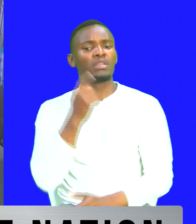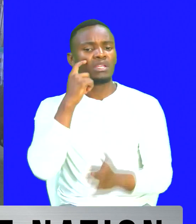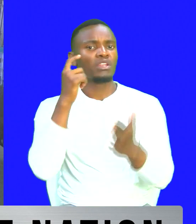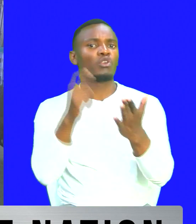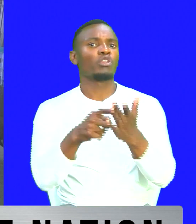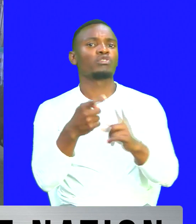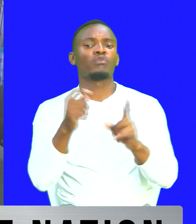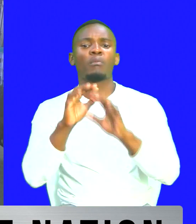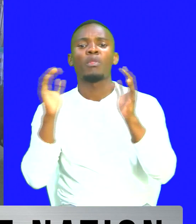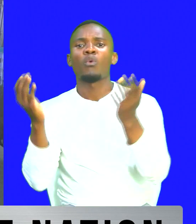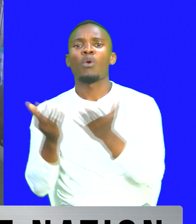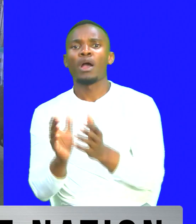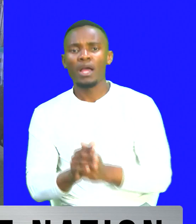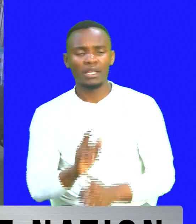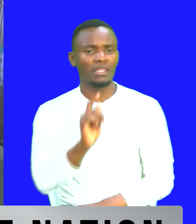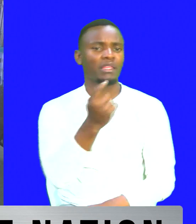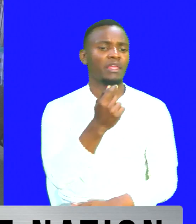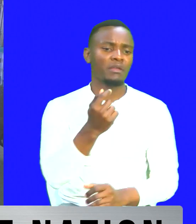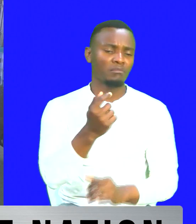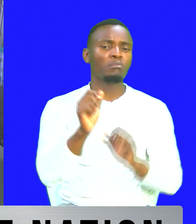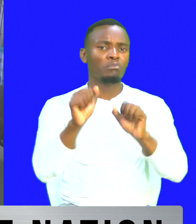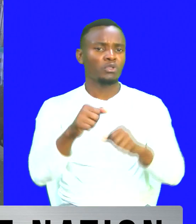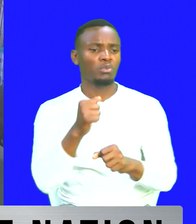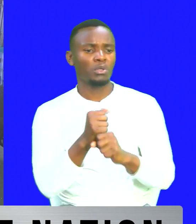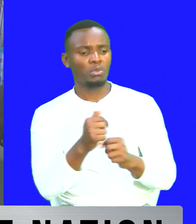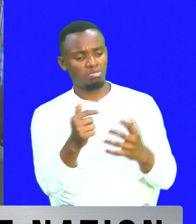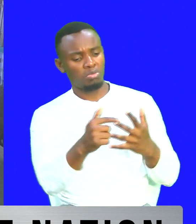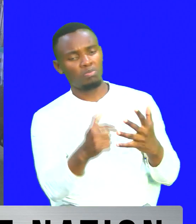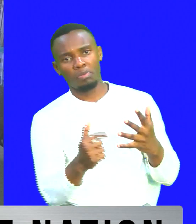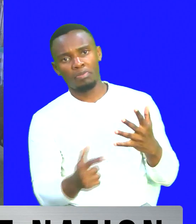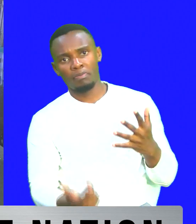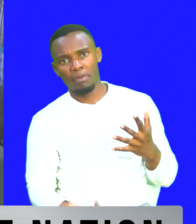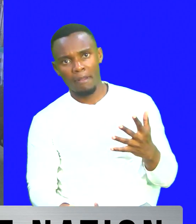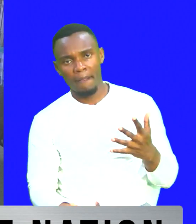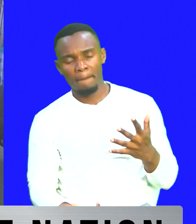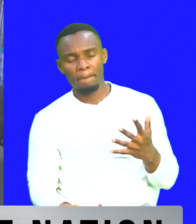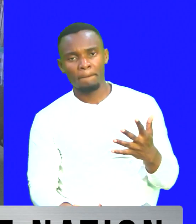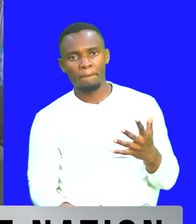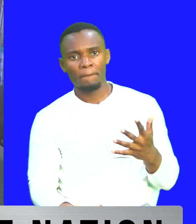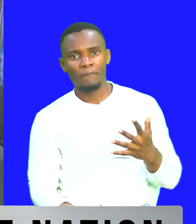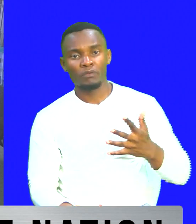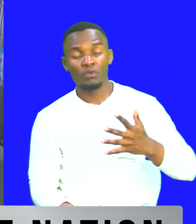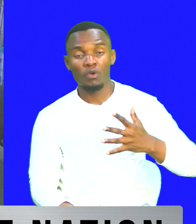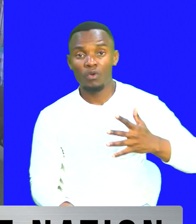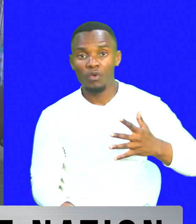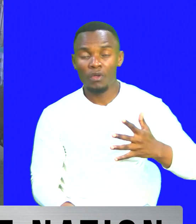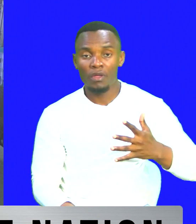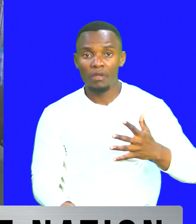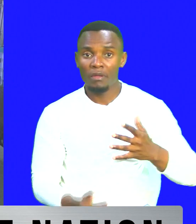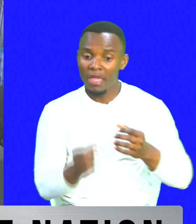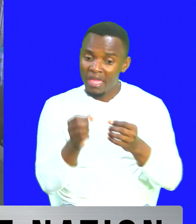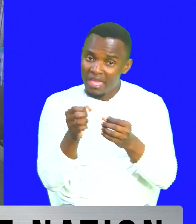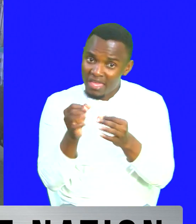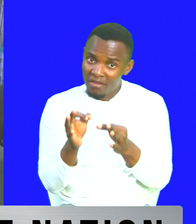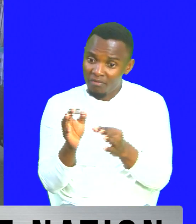world that Kenya can do blah, blah, blah. Okay. So, word on the street, Jonah, if Wakenya